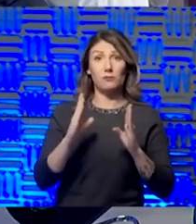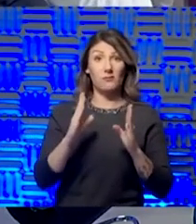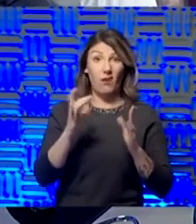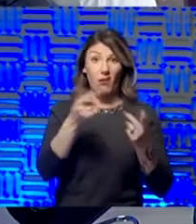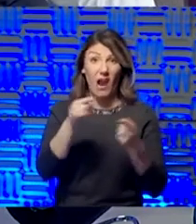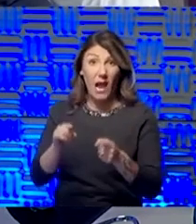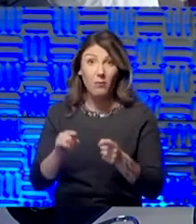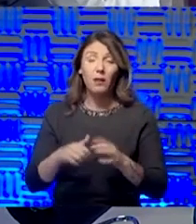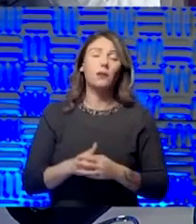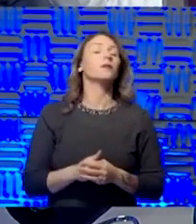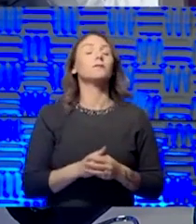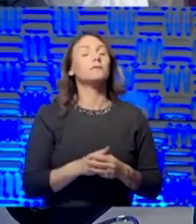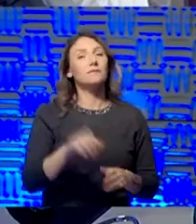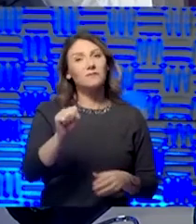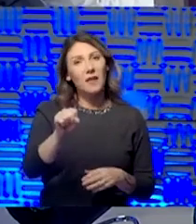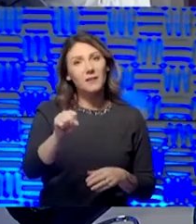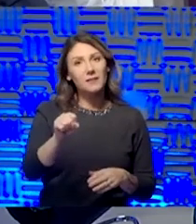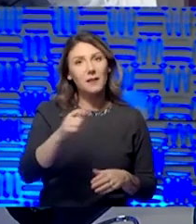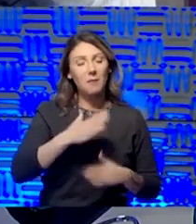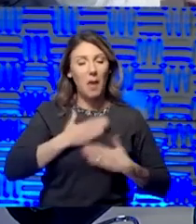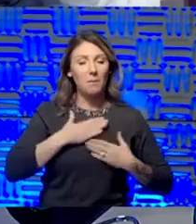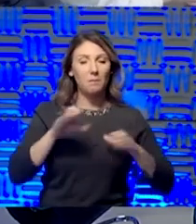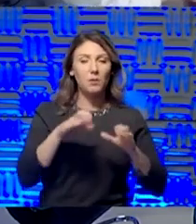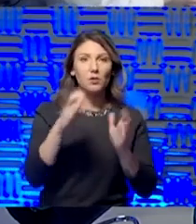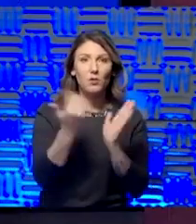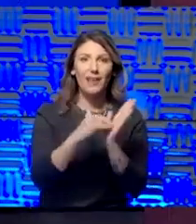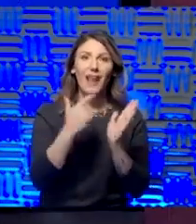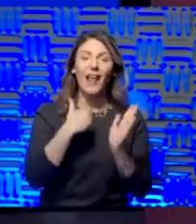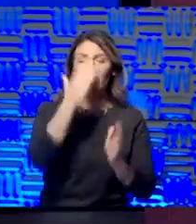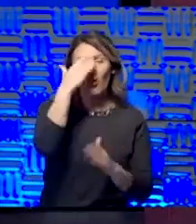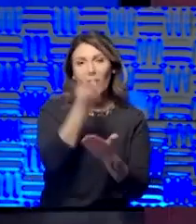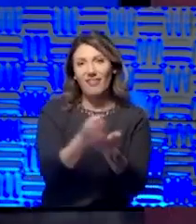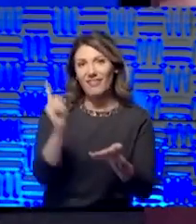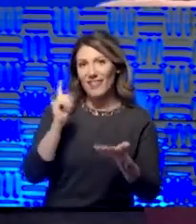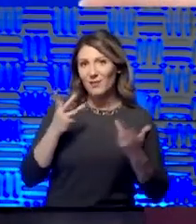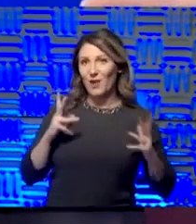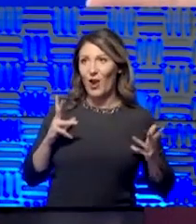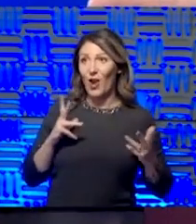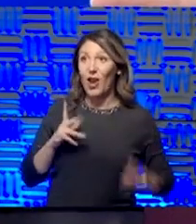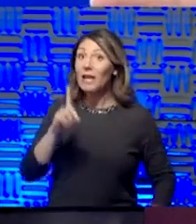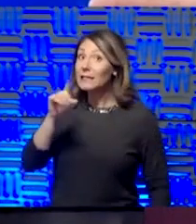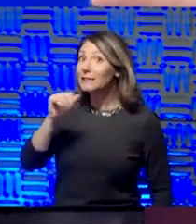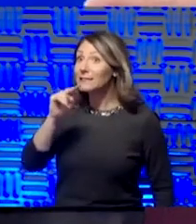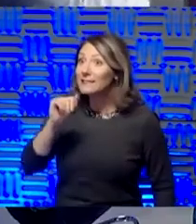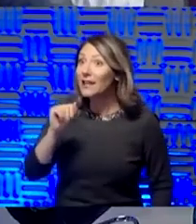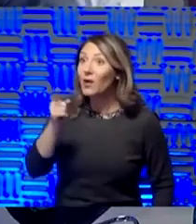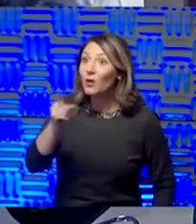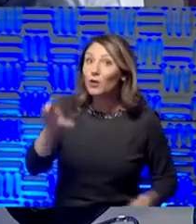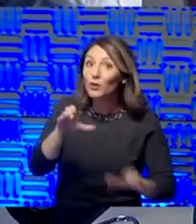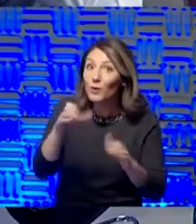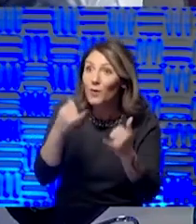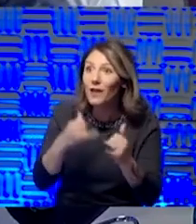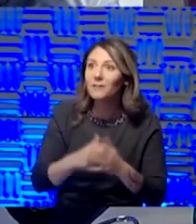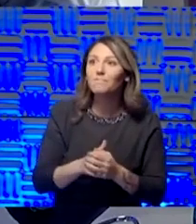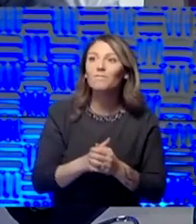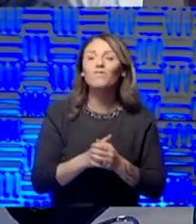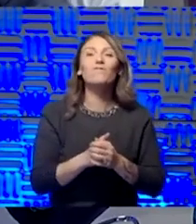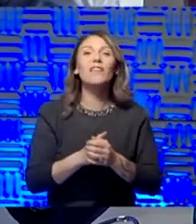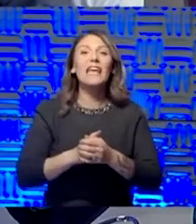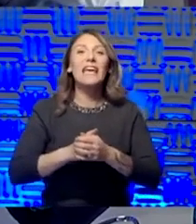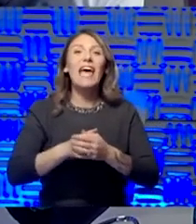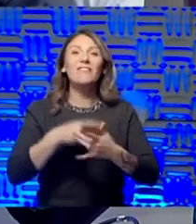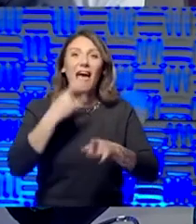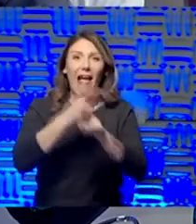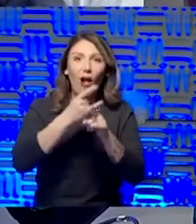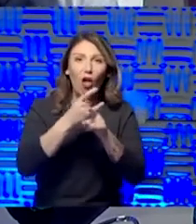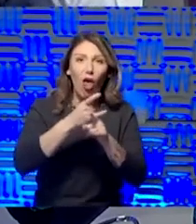bet. I'm happy to do that again. I know I did it last week too. Dana, what are you doing right now? What are you doing? I have alcohol gel